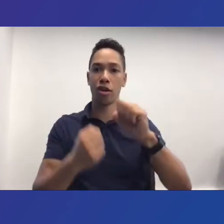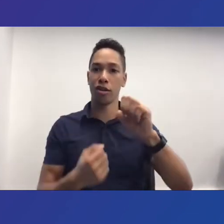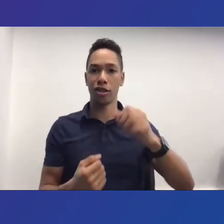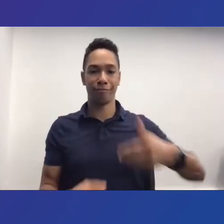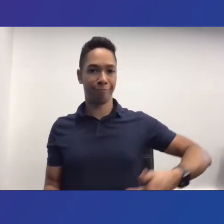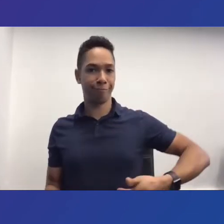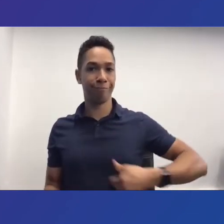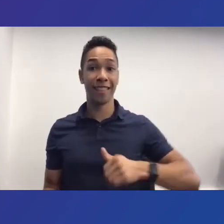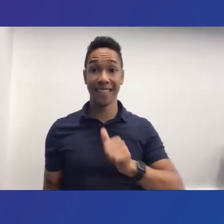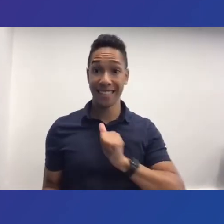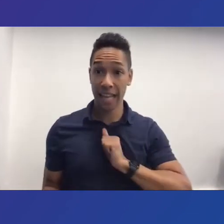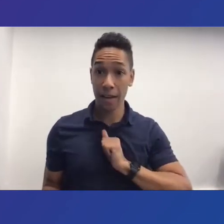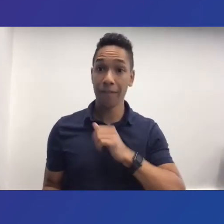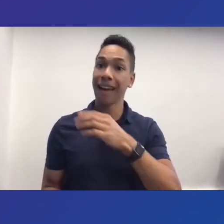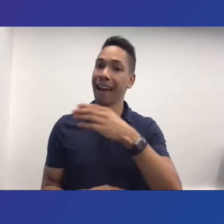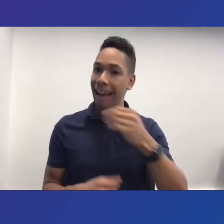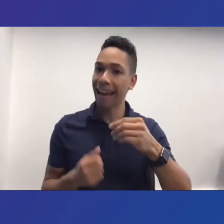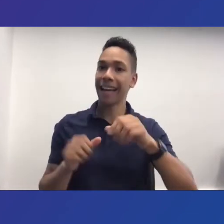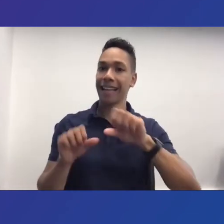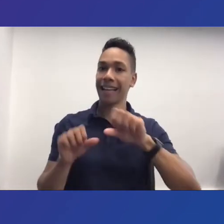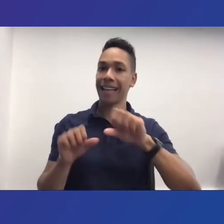plague our society.